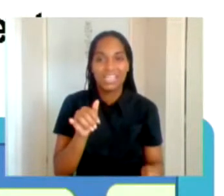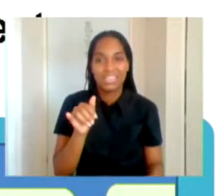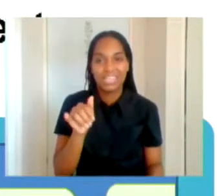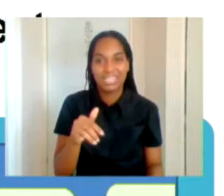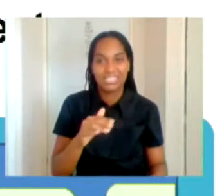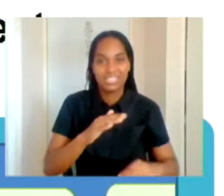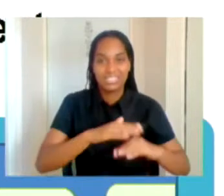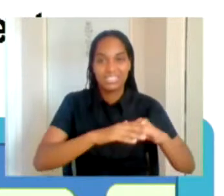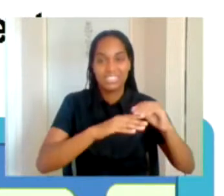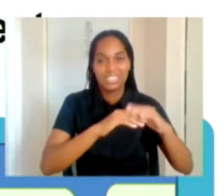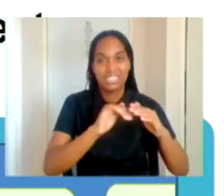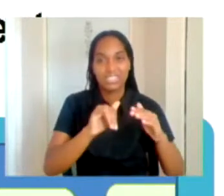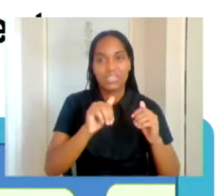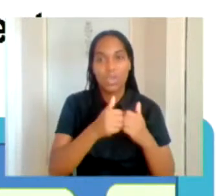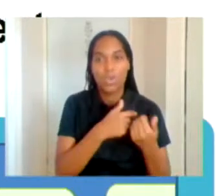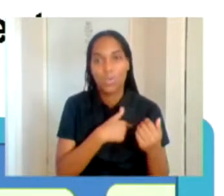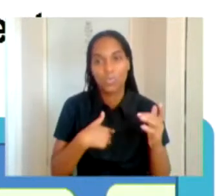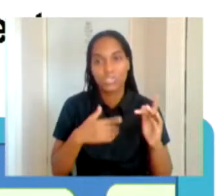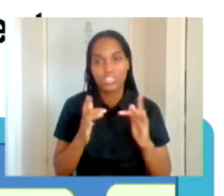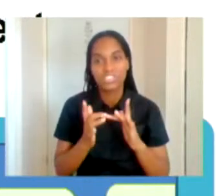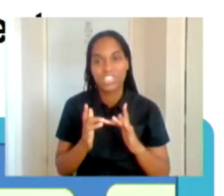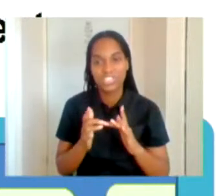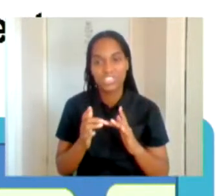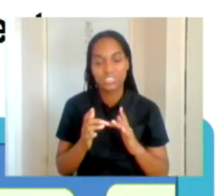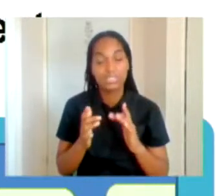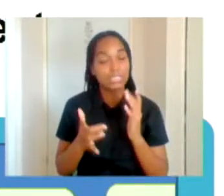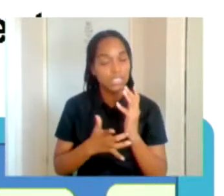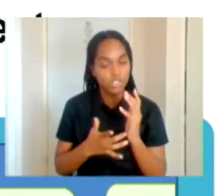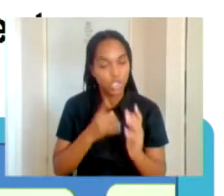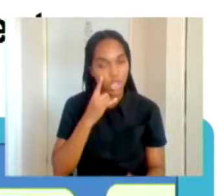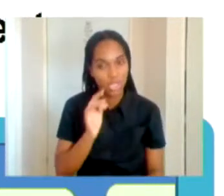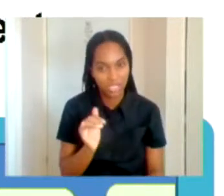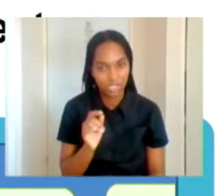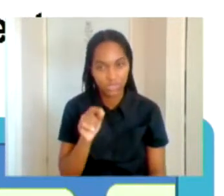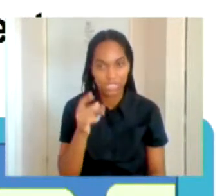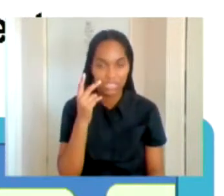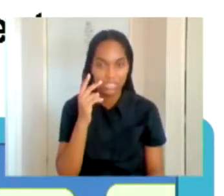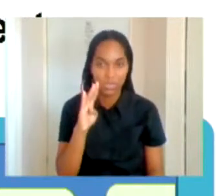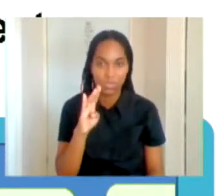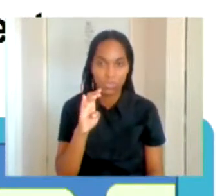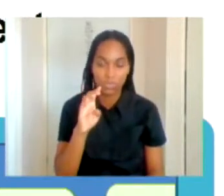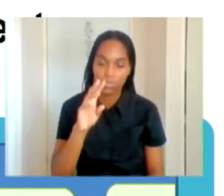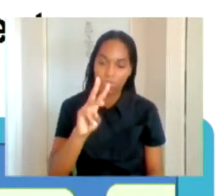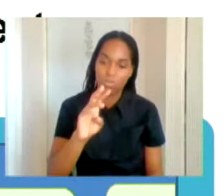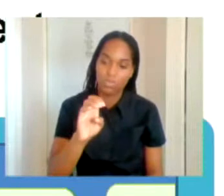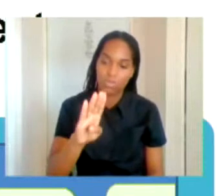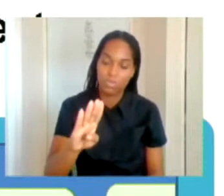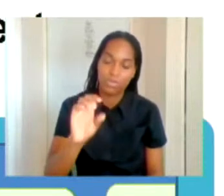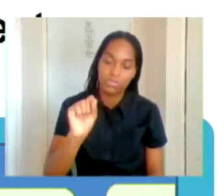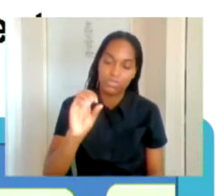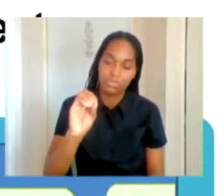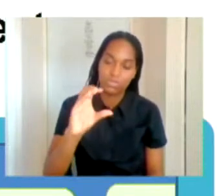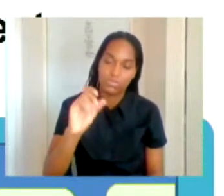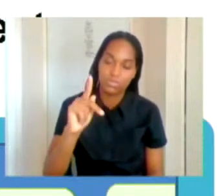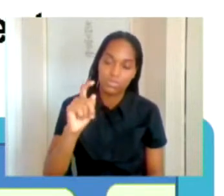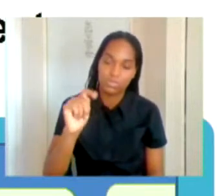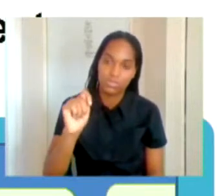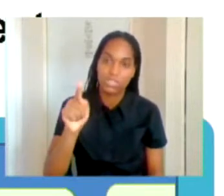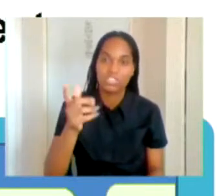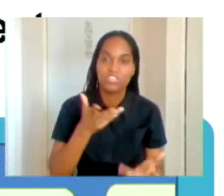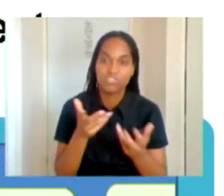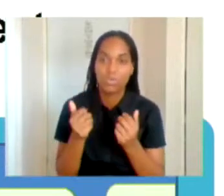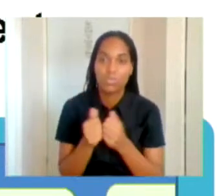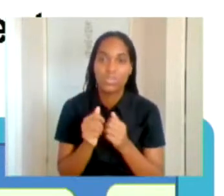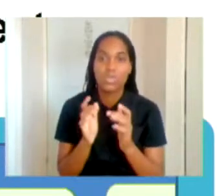how our technology kind of looks like. So you can see where the WebSocket client is interacting with the receiver. But what we're doing is